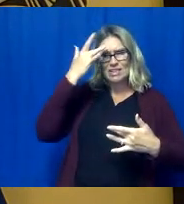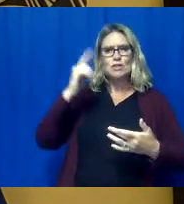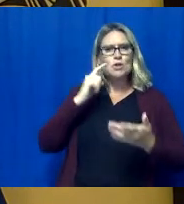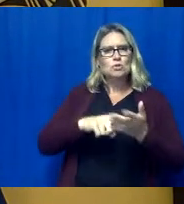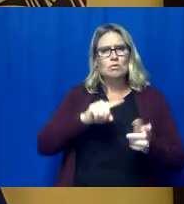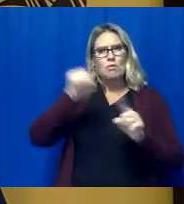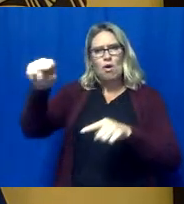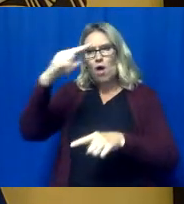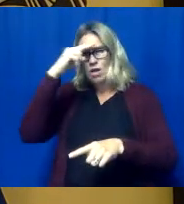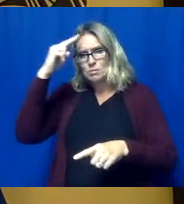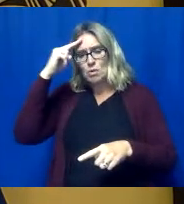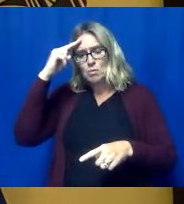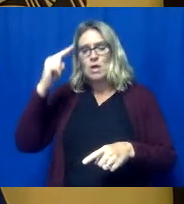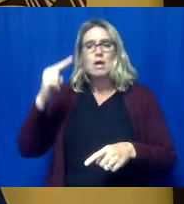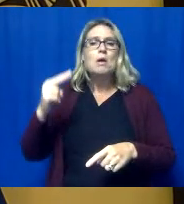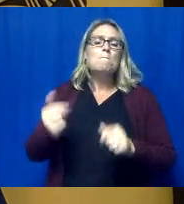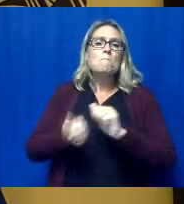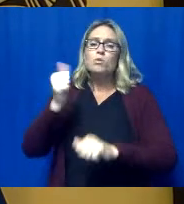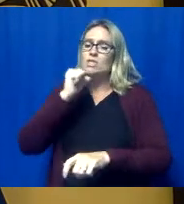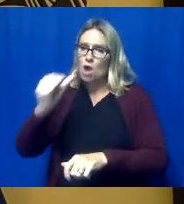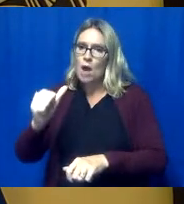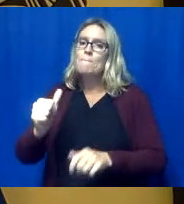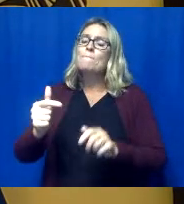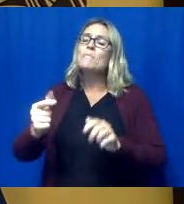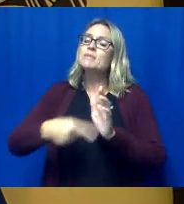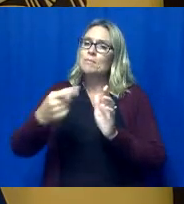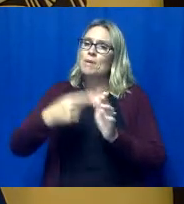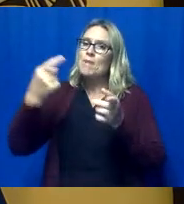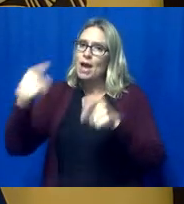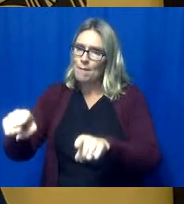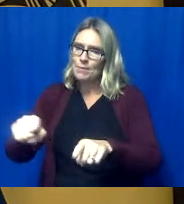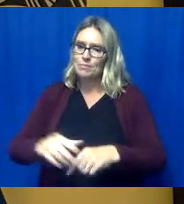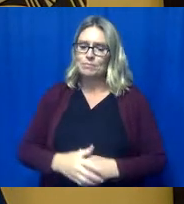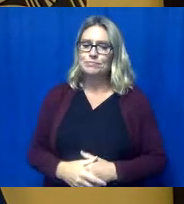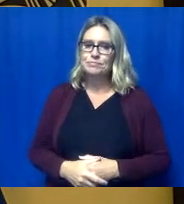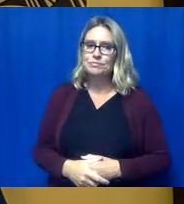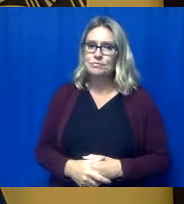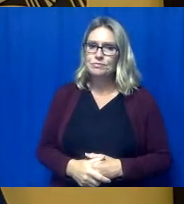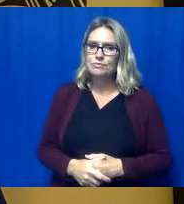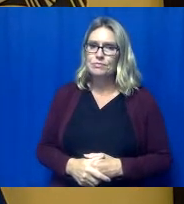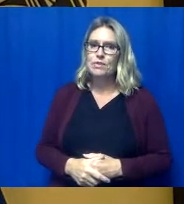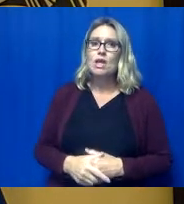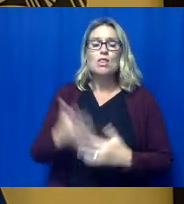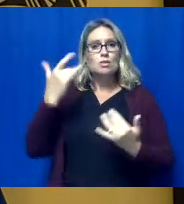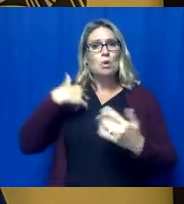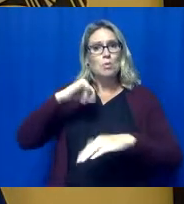know that it can happen. And this is why we have the measures in place that we have currently.